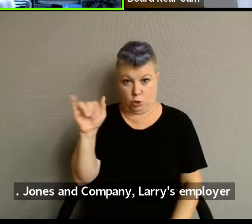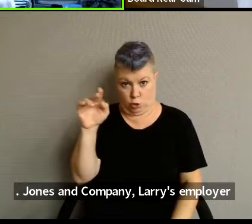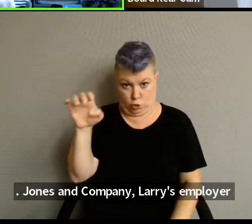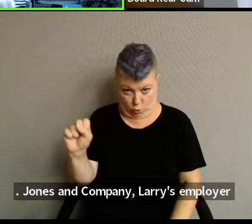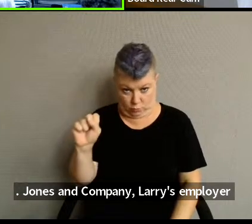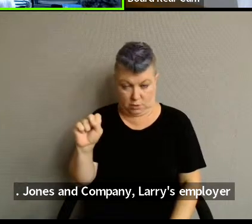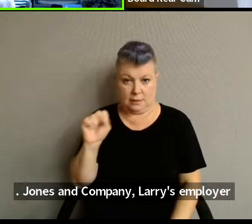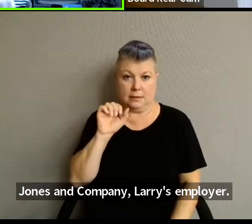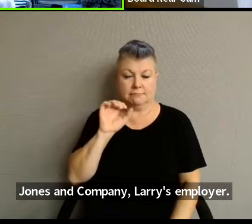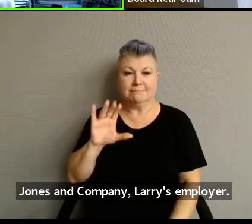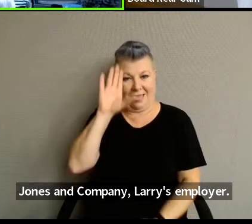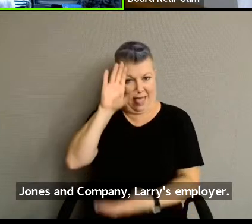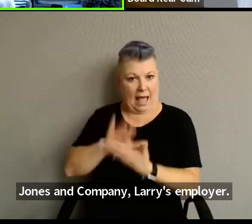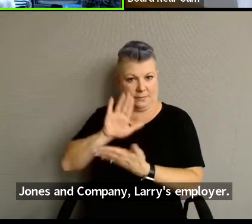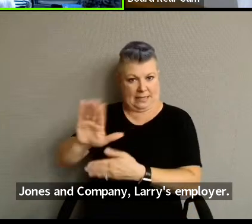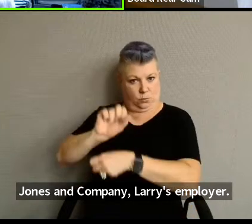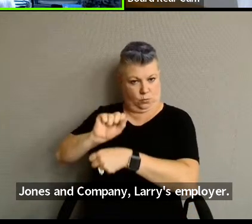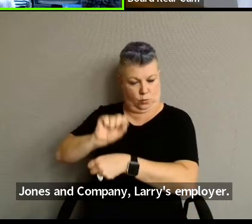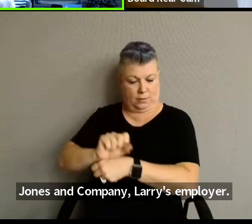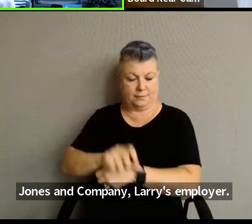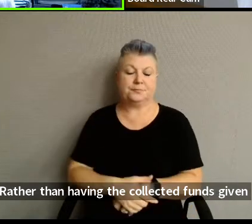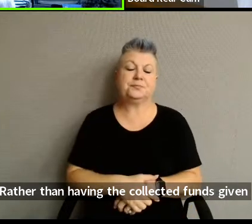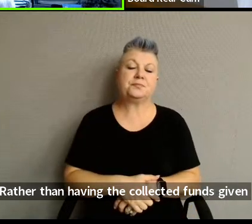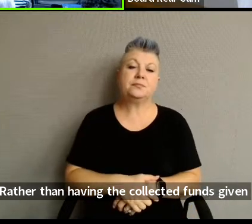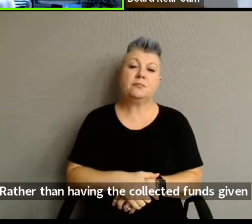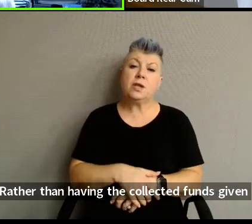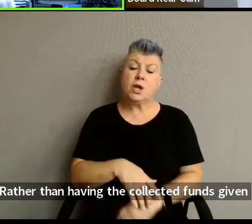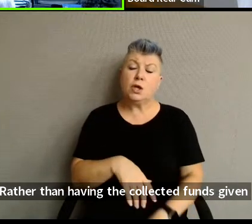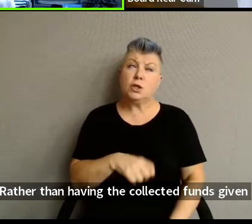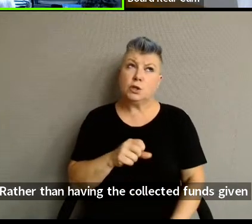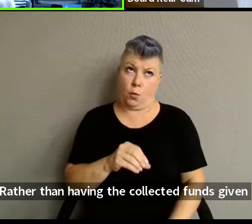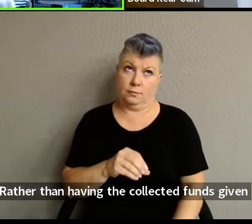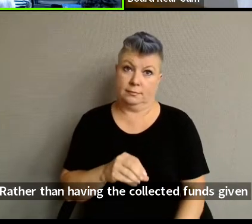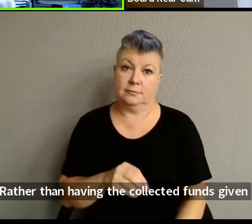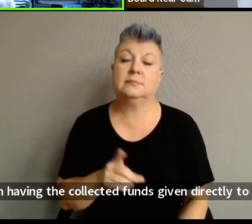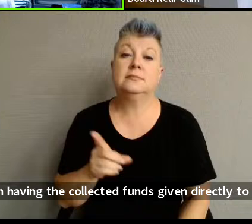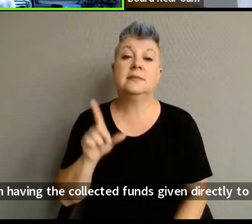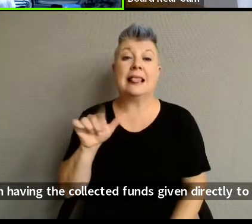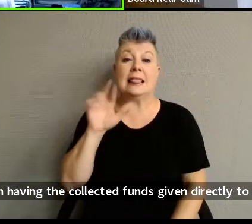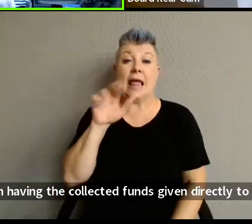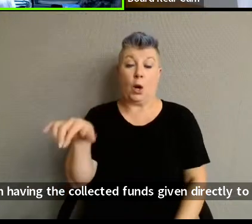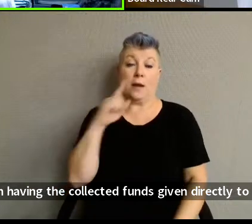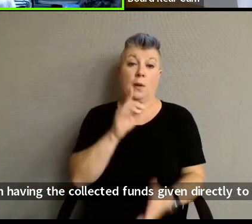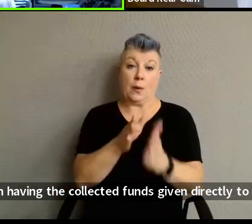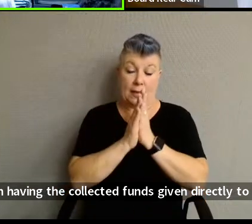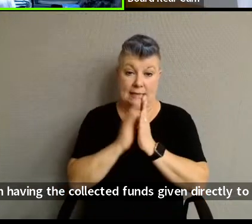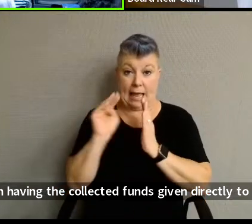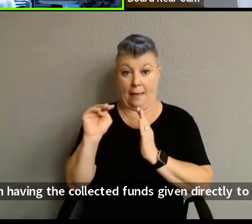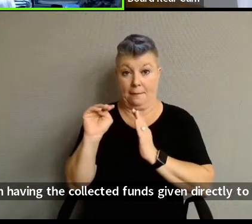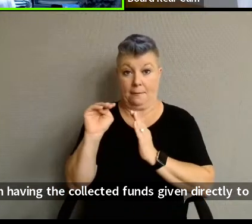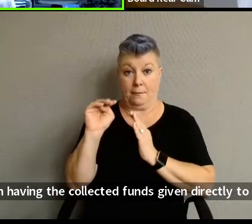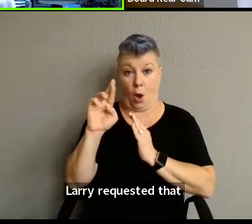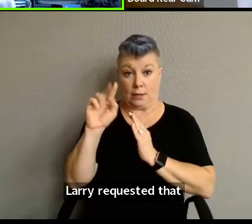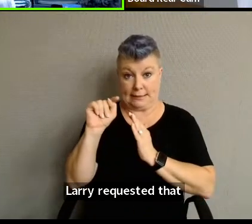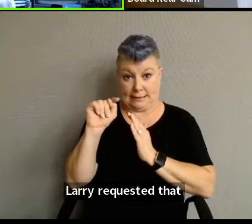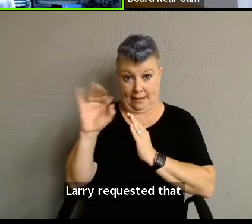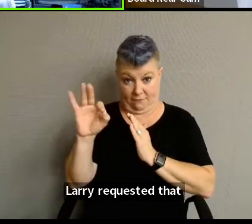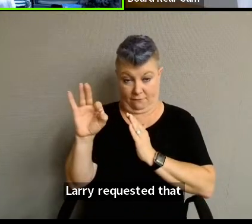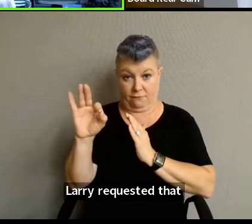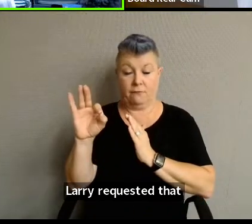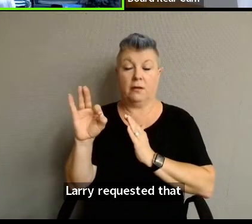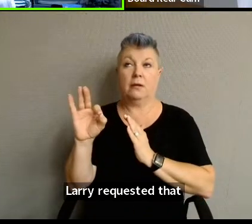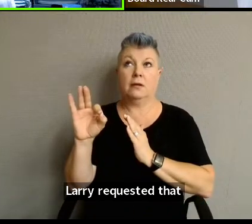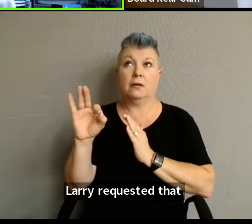the collected funds given directly to MRTF, Larry requested that MRTF permit the funds to be given